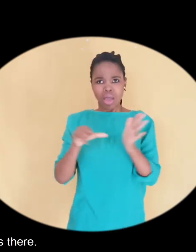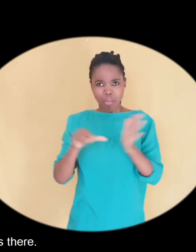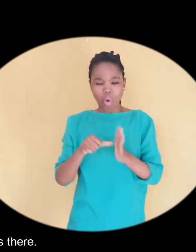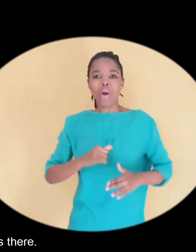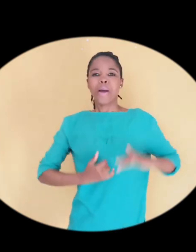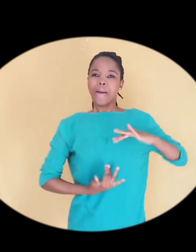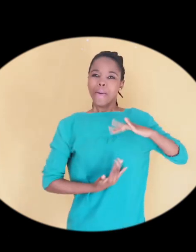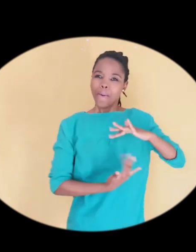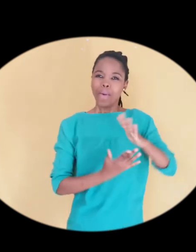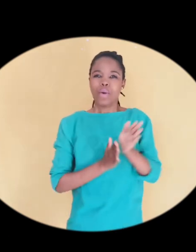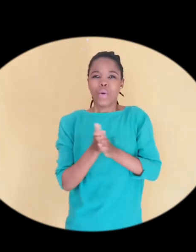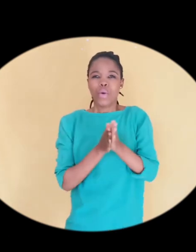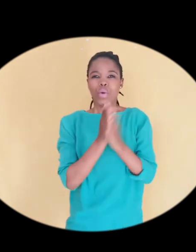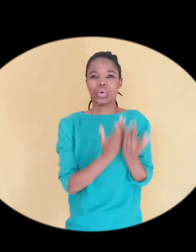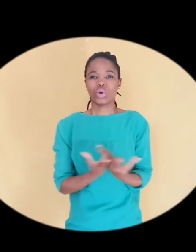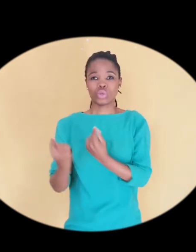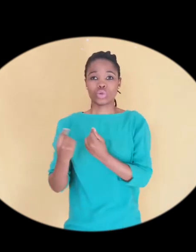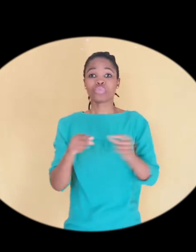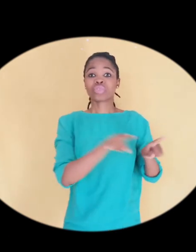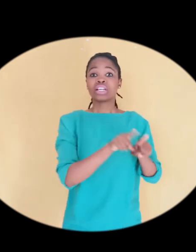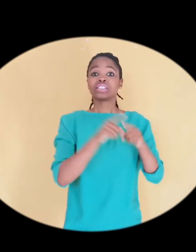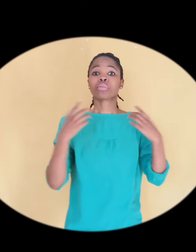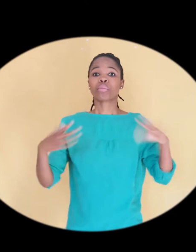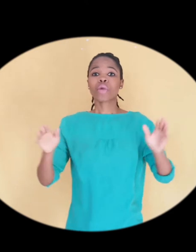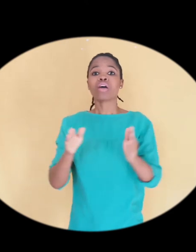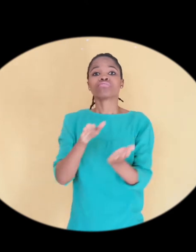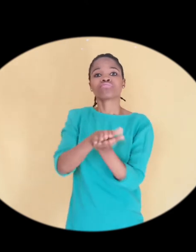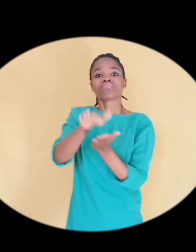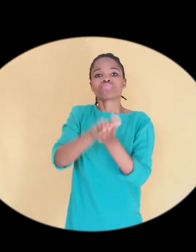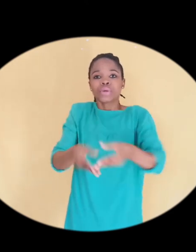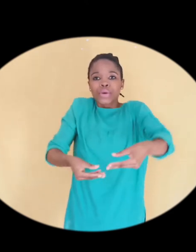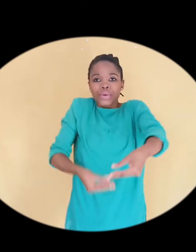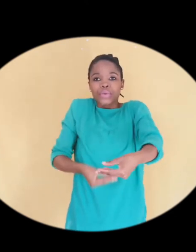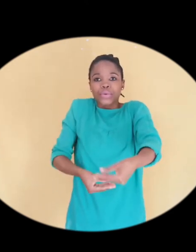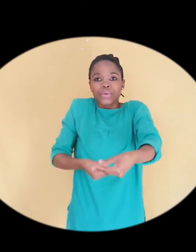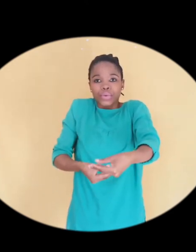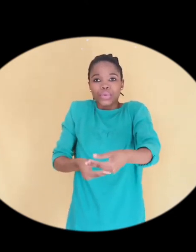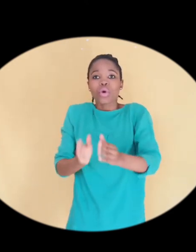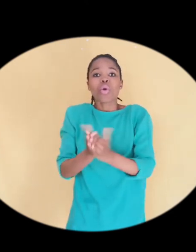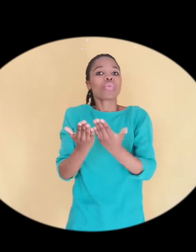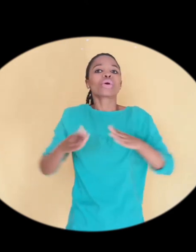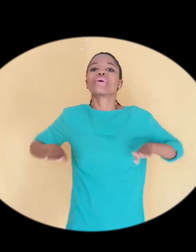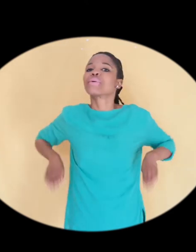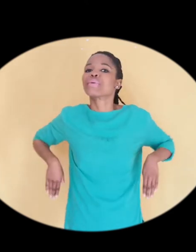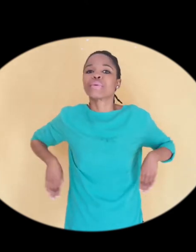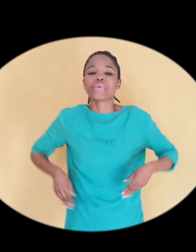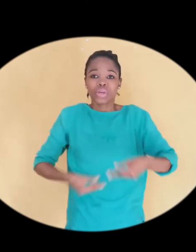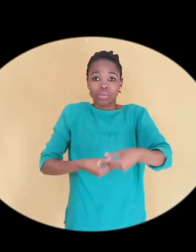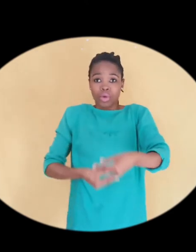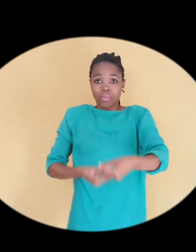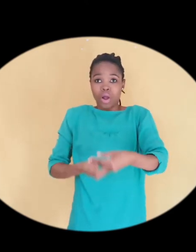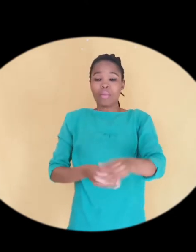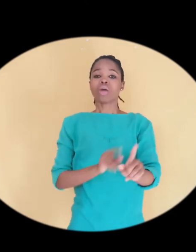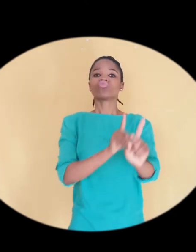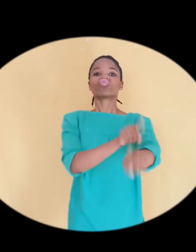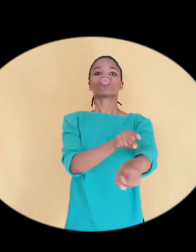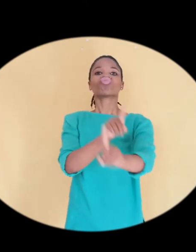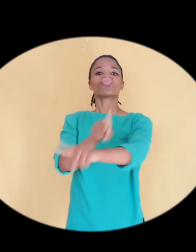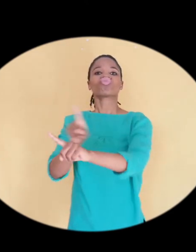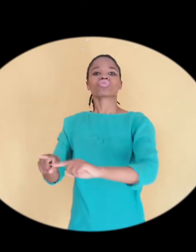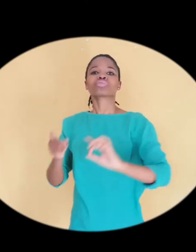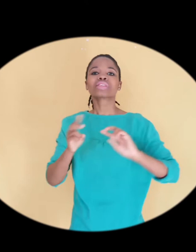was there. So when I finished it, now I've got this manuscript. Now I'm going to the